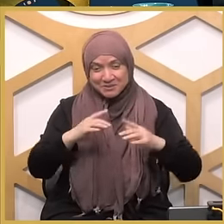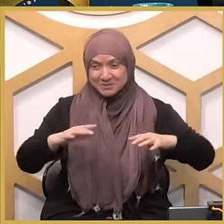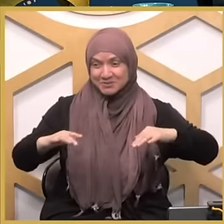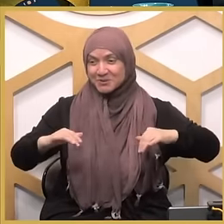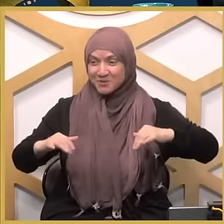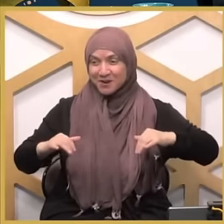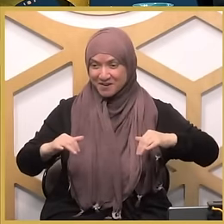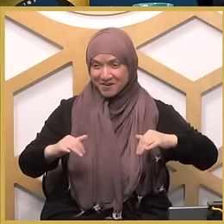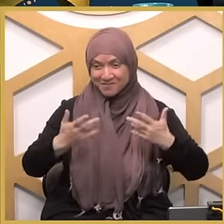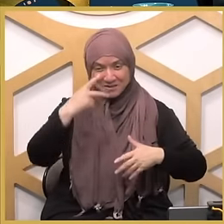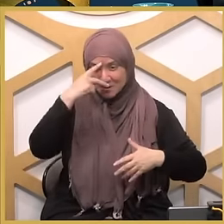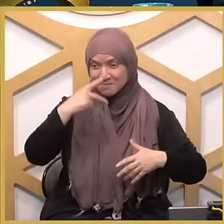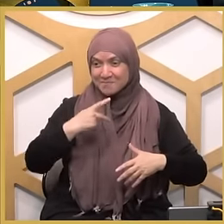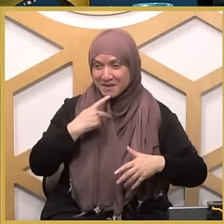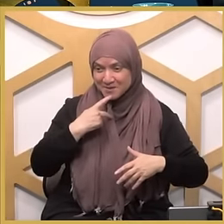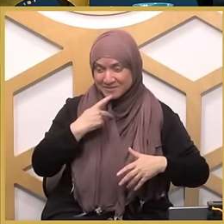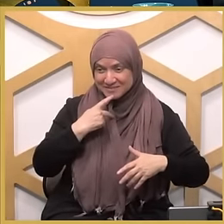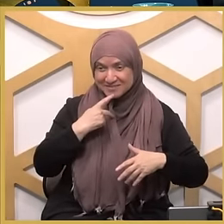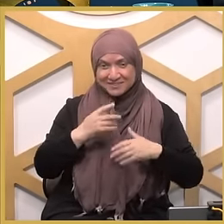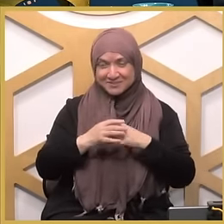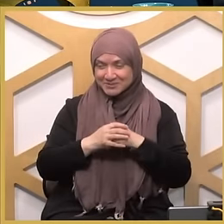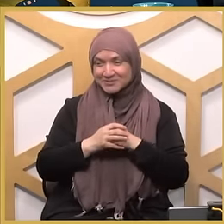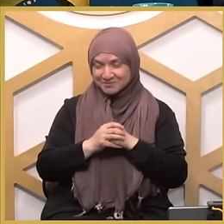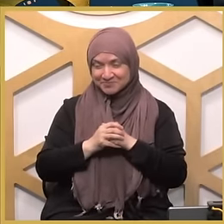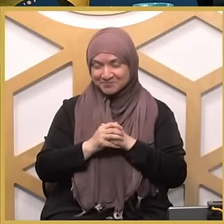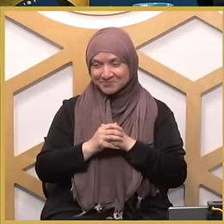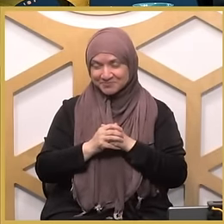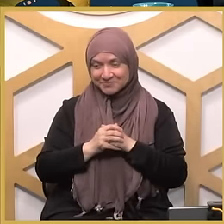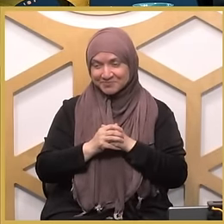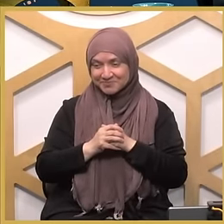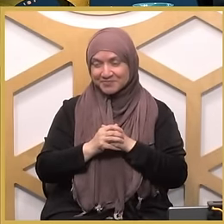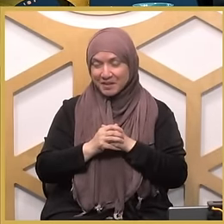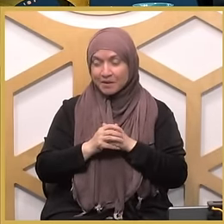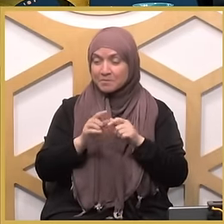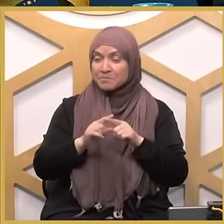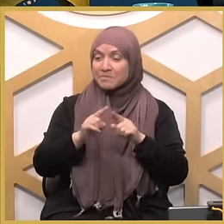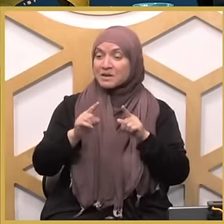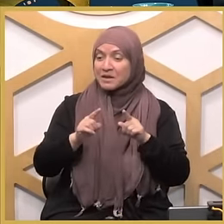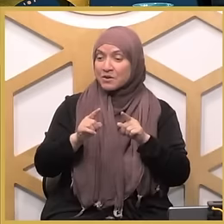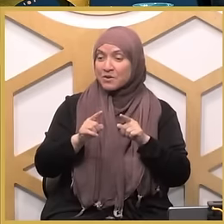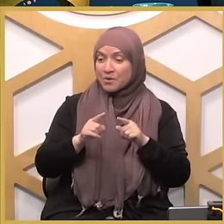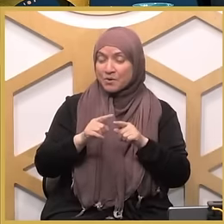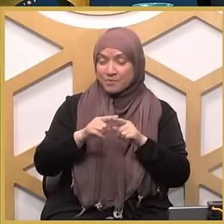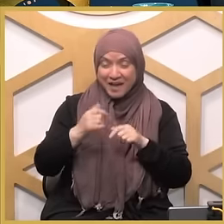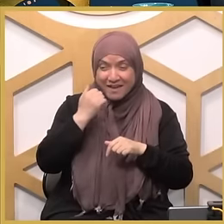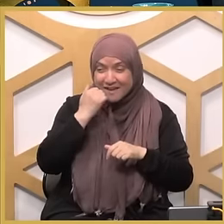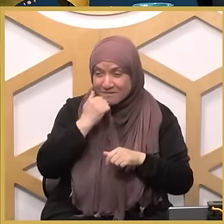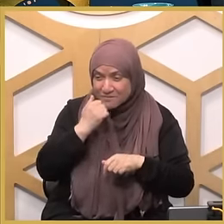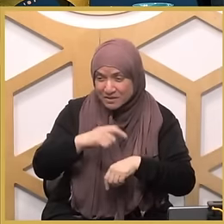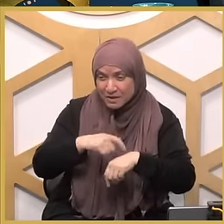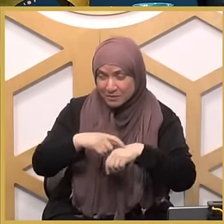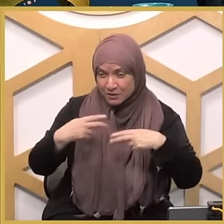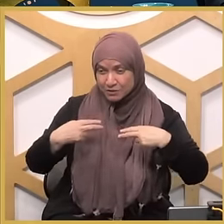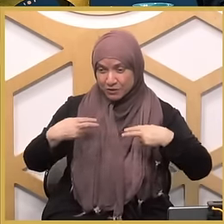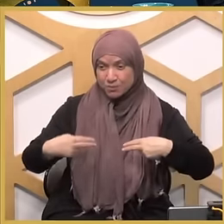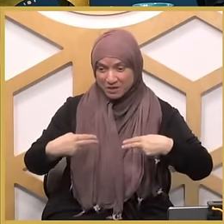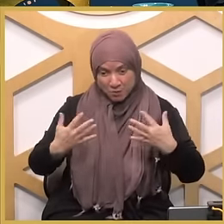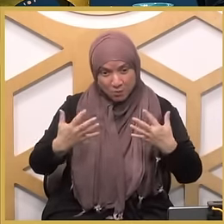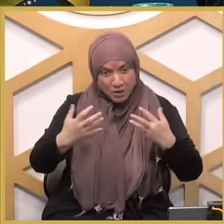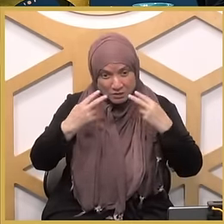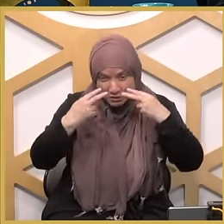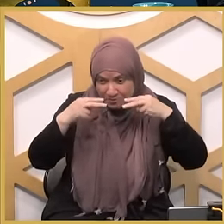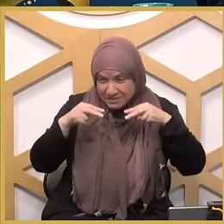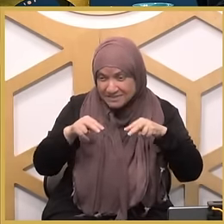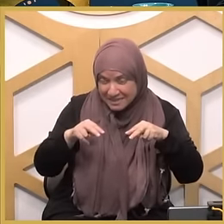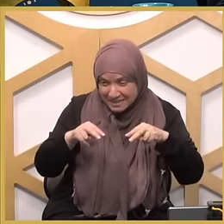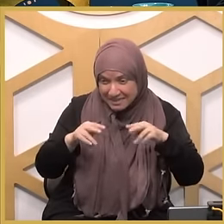know, it's interesting. Like Ibn al-Qayyim, rahimahullah, says, like, every human being loves to be seen. Of course. Everyone, so riya is a natural, look, there